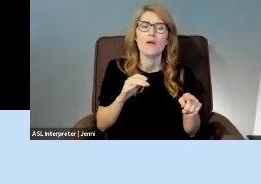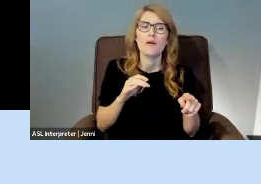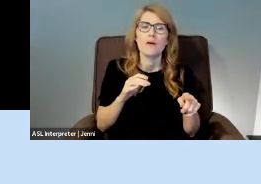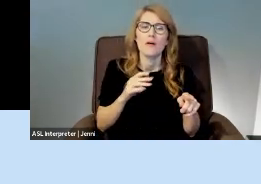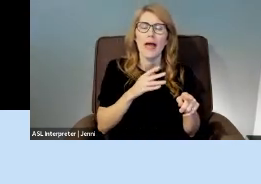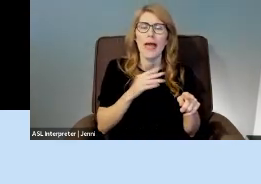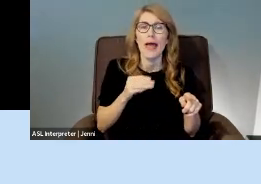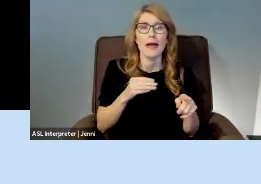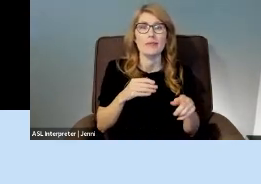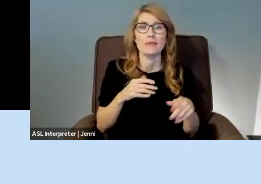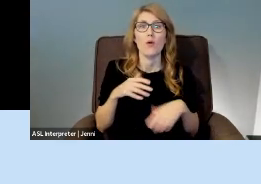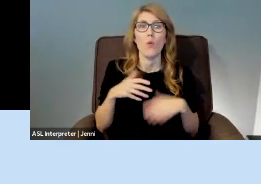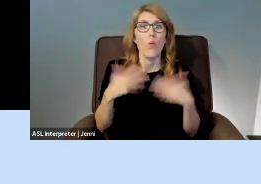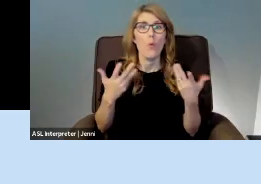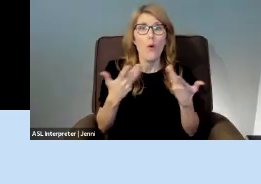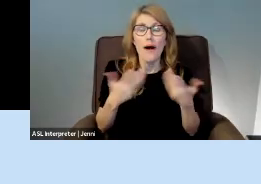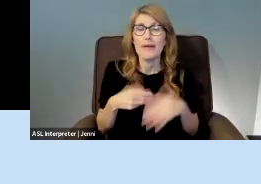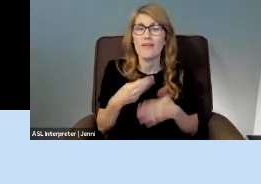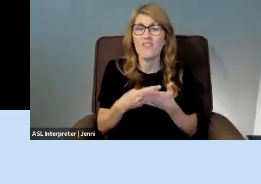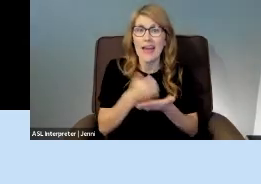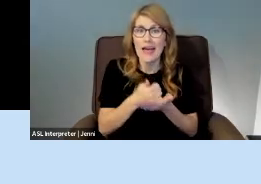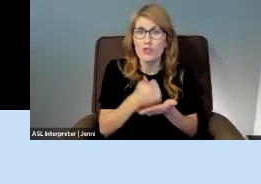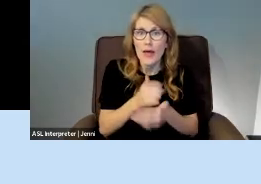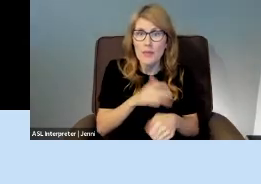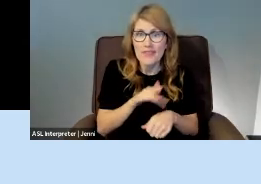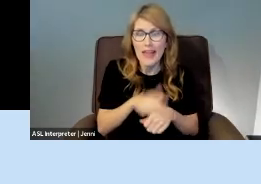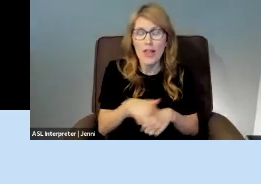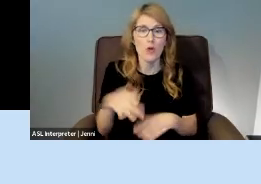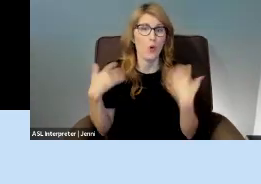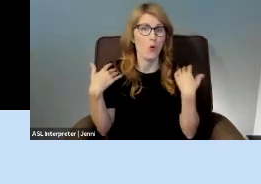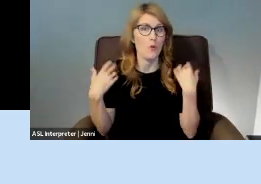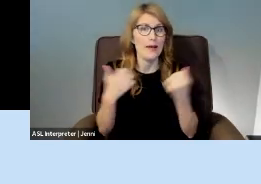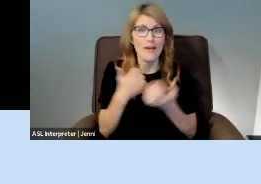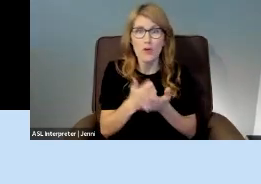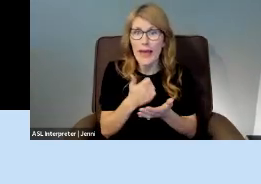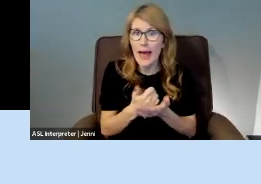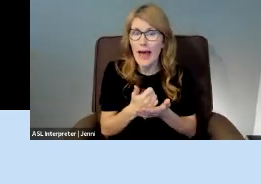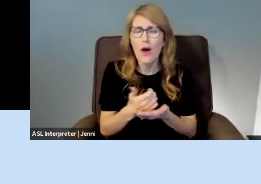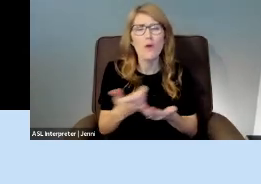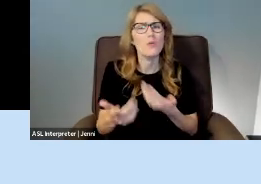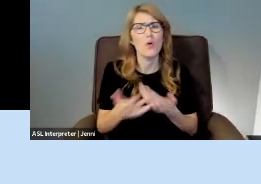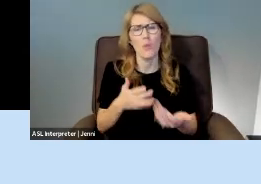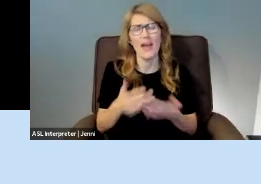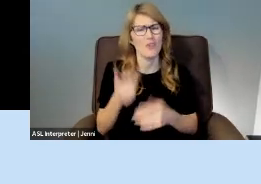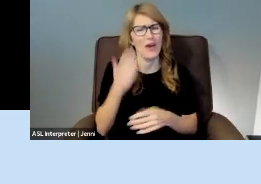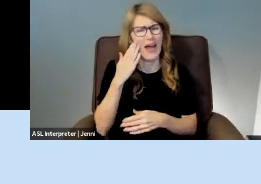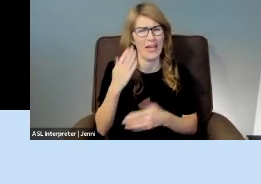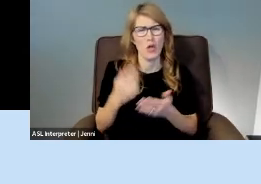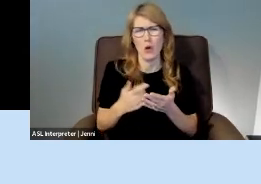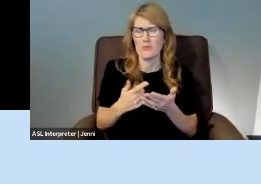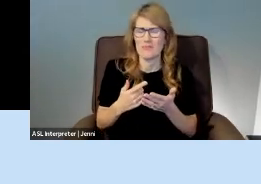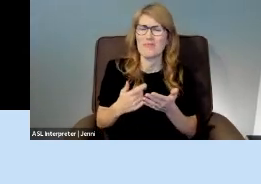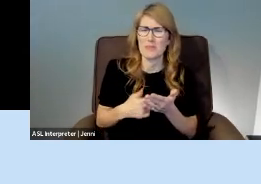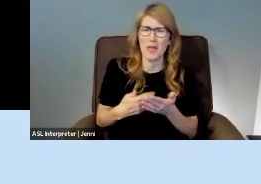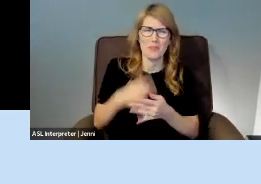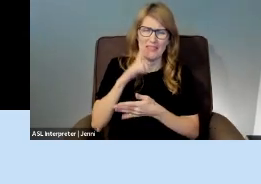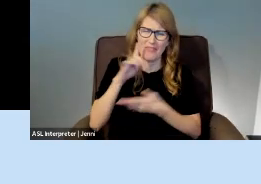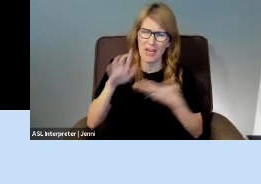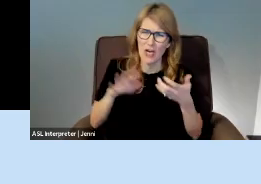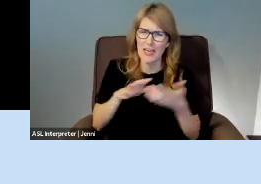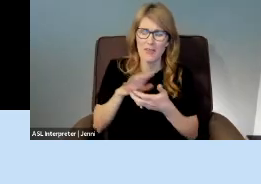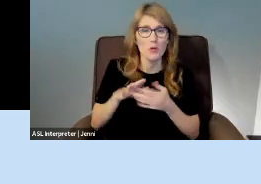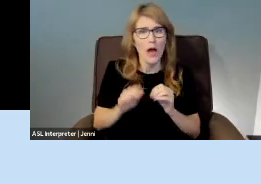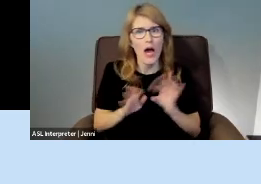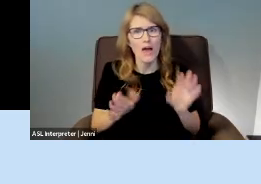as far as financial assistance, recovery assistance, whatever it is. And it can be very confusing. Obviously, if you're in the midst of